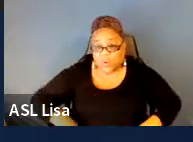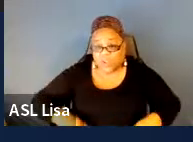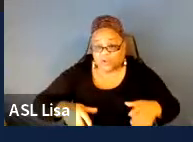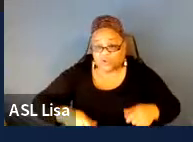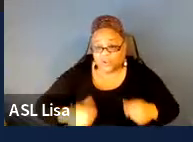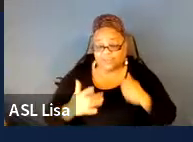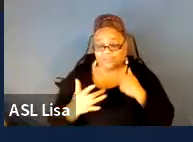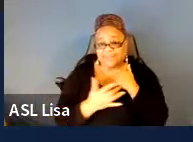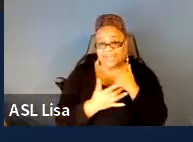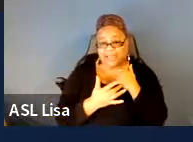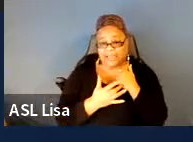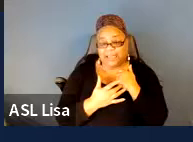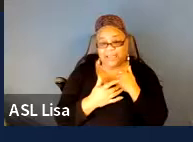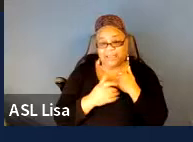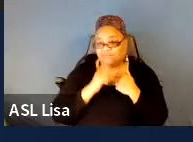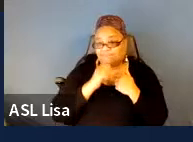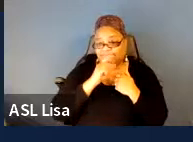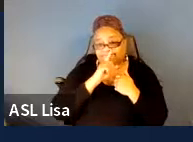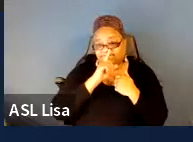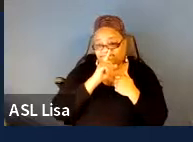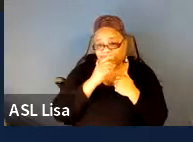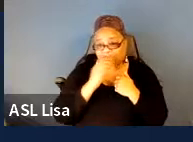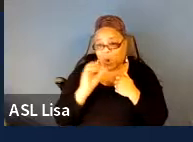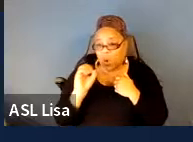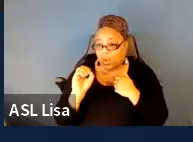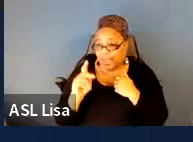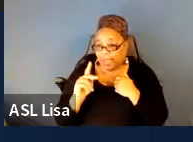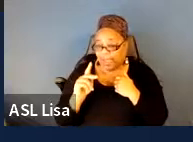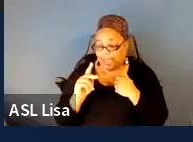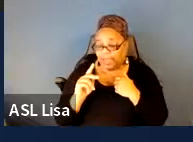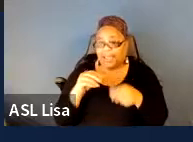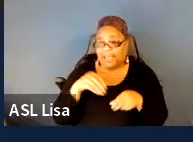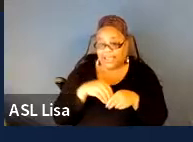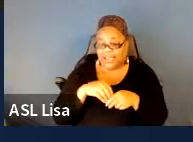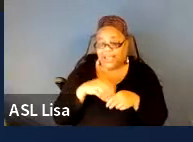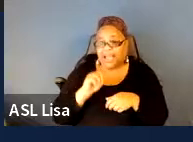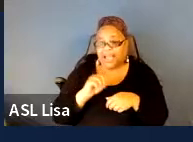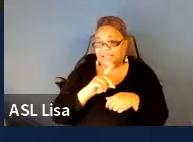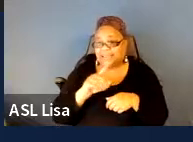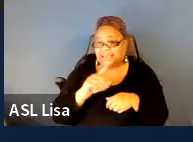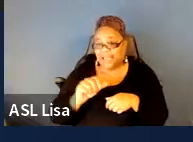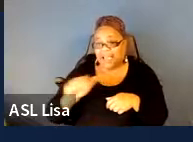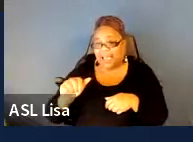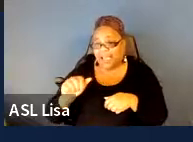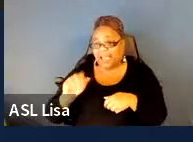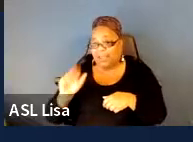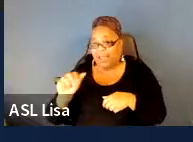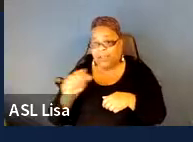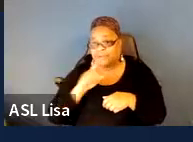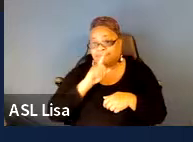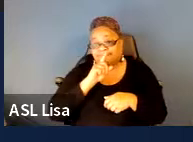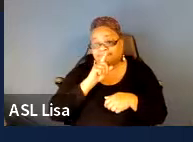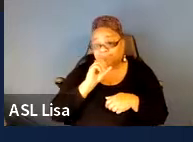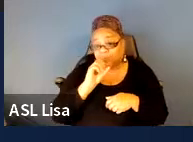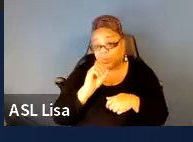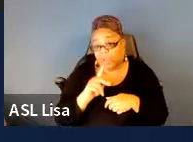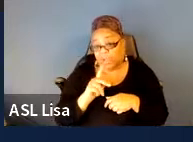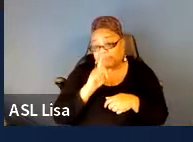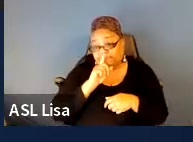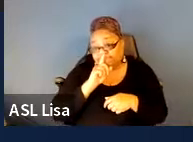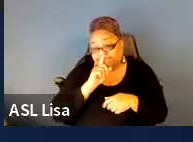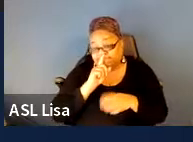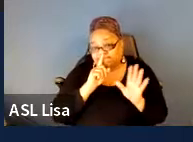okay in the ADA or ABA. Now, if you want to use